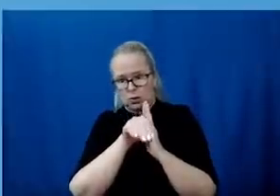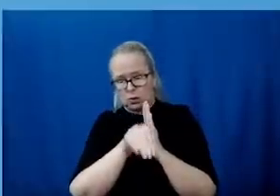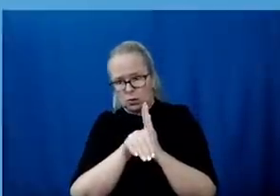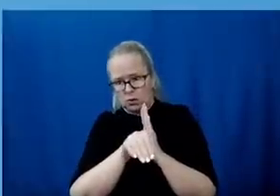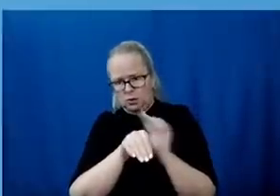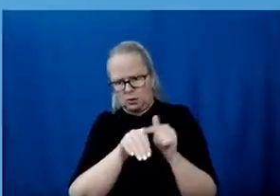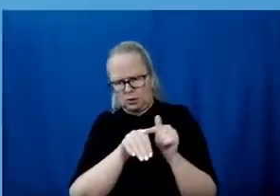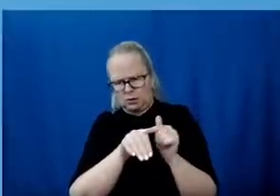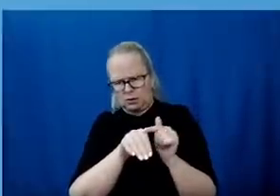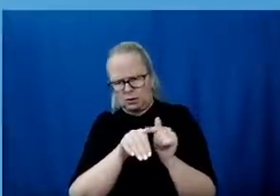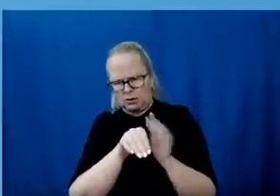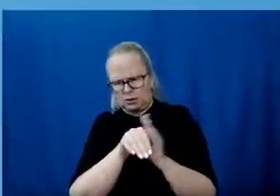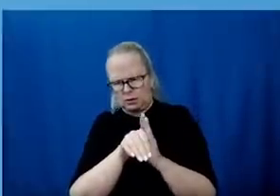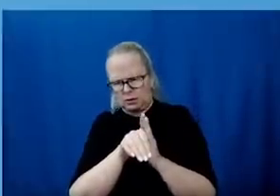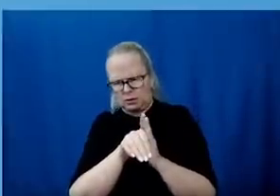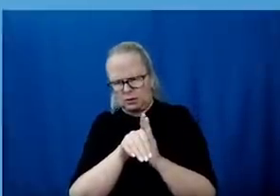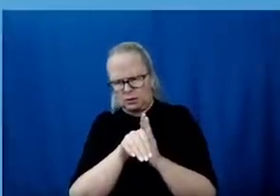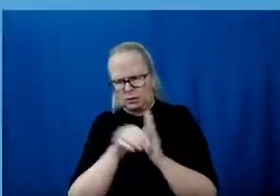strong drop,